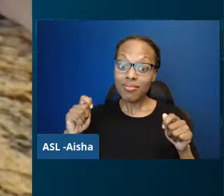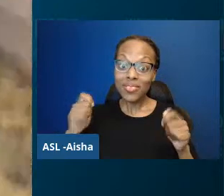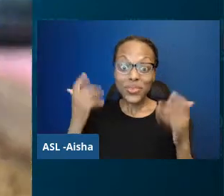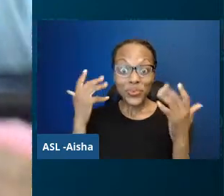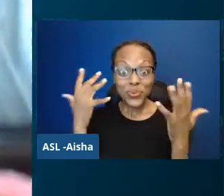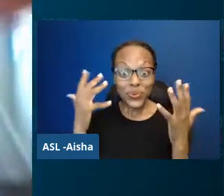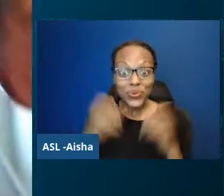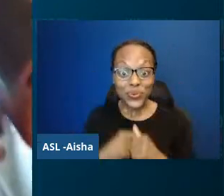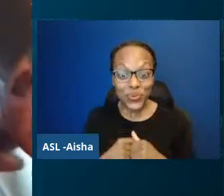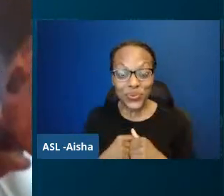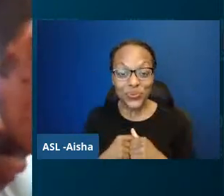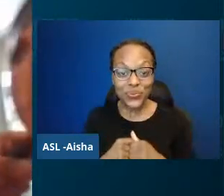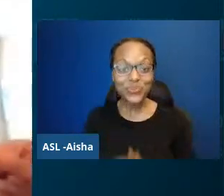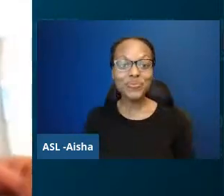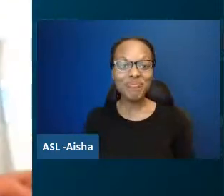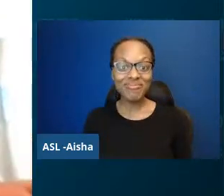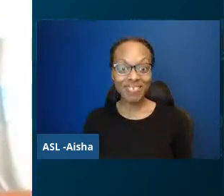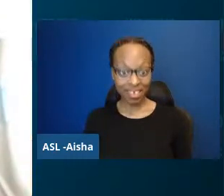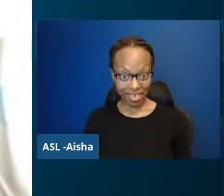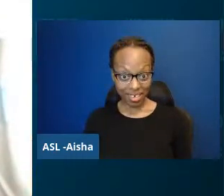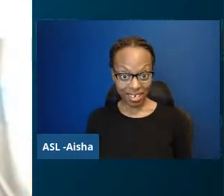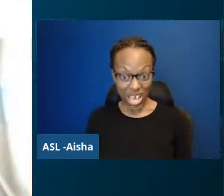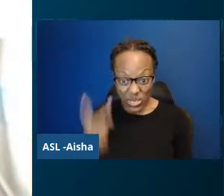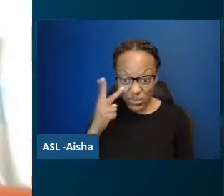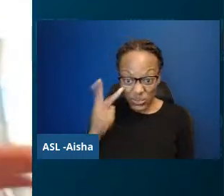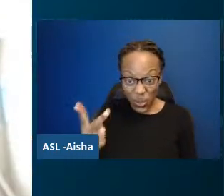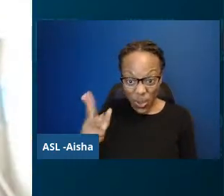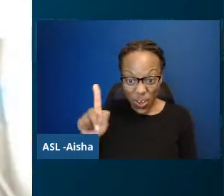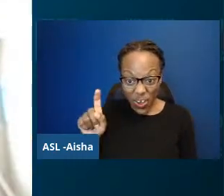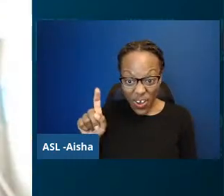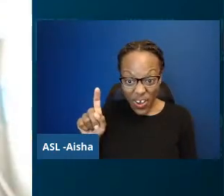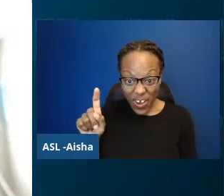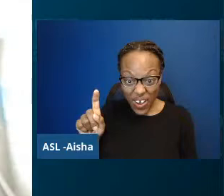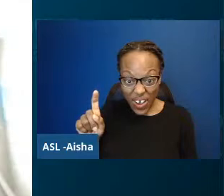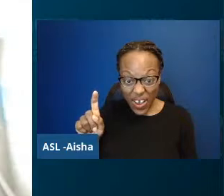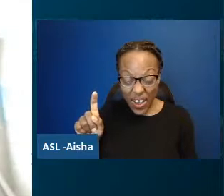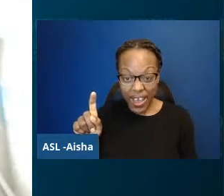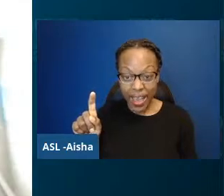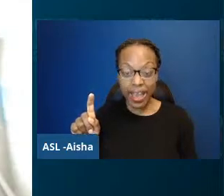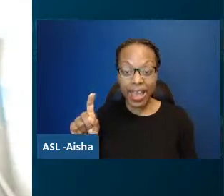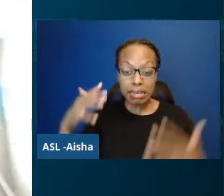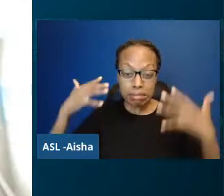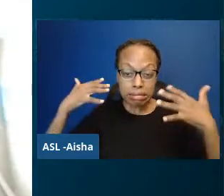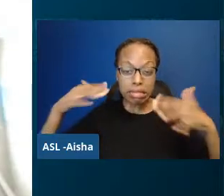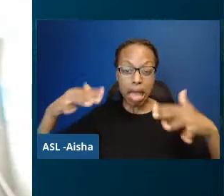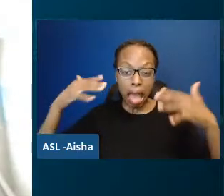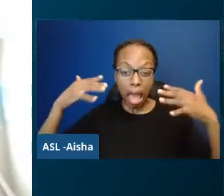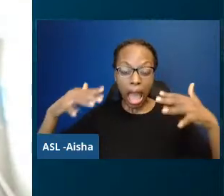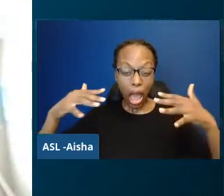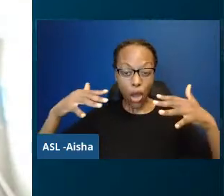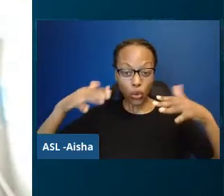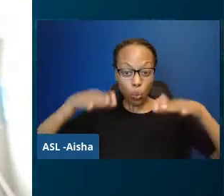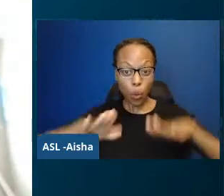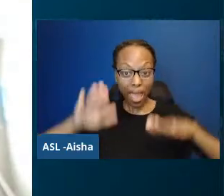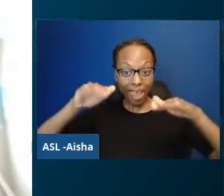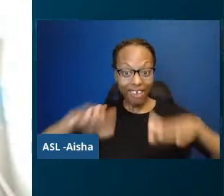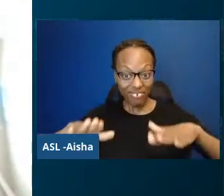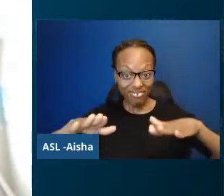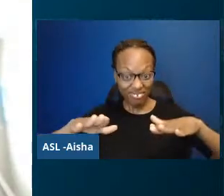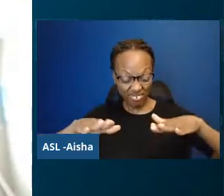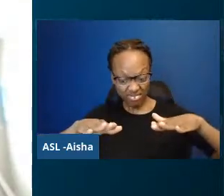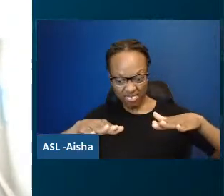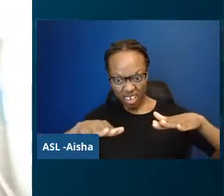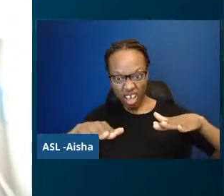Woo! I don't know if you guys saw that, but we made so many sound waves that the rice started